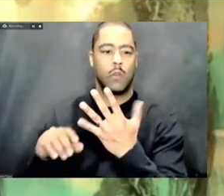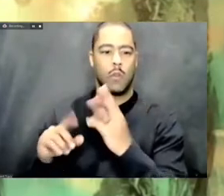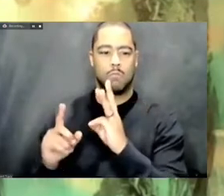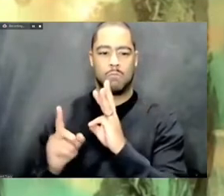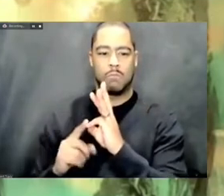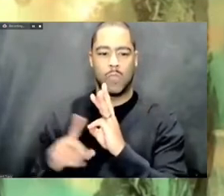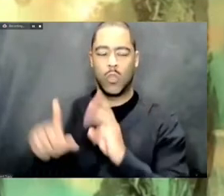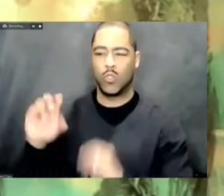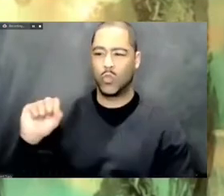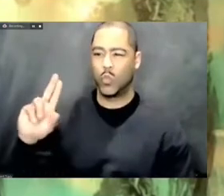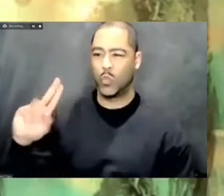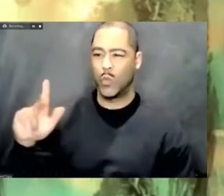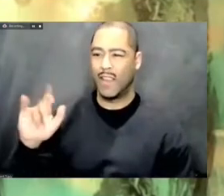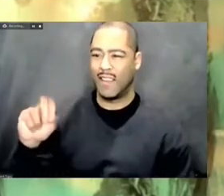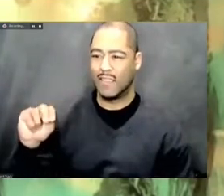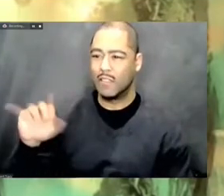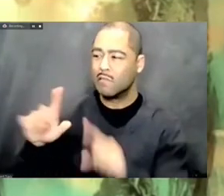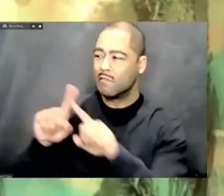time immemorial.